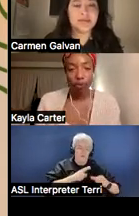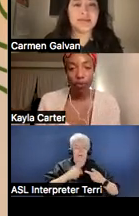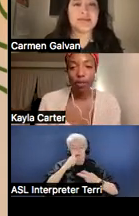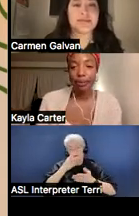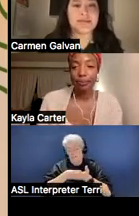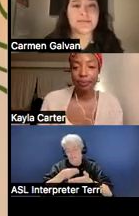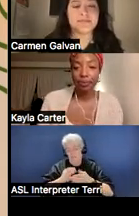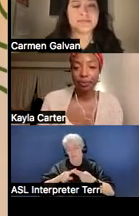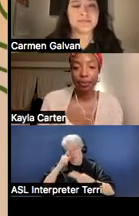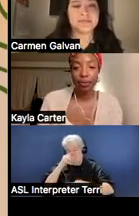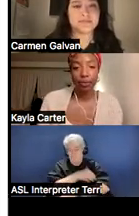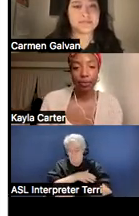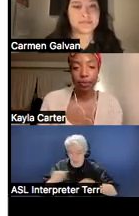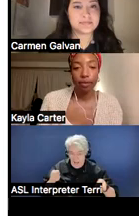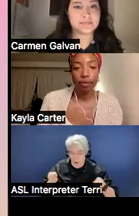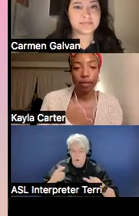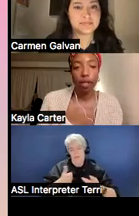ourselves?